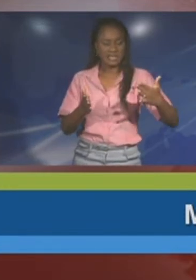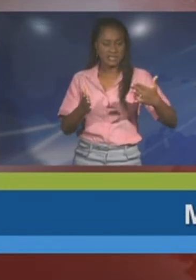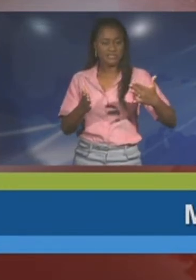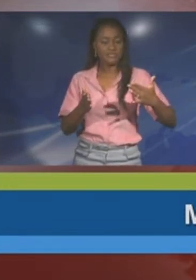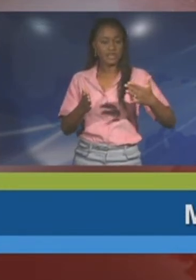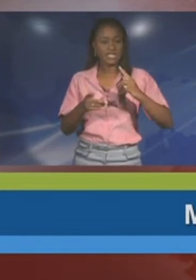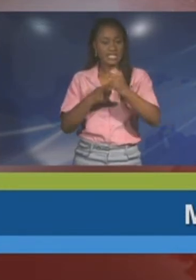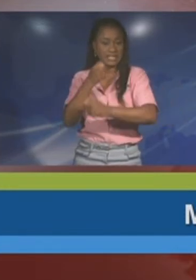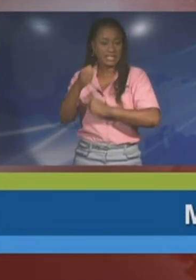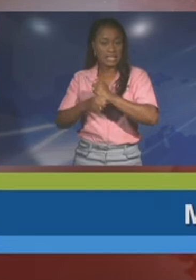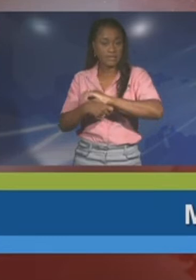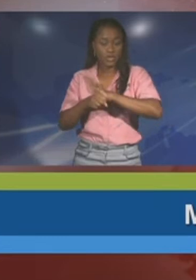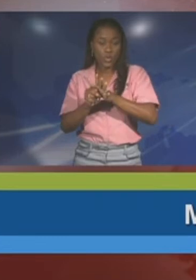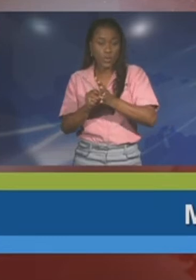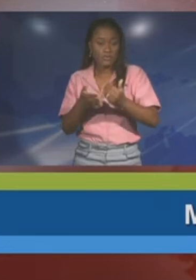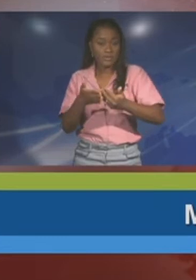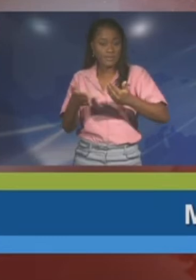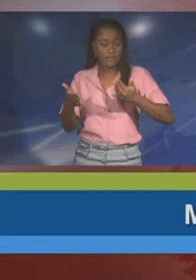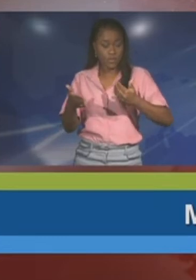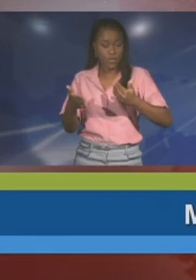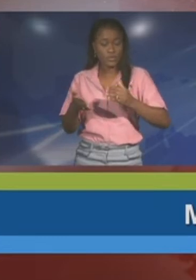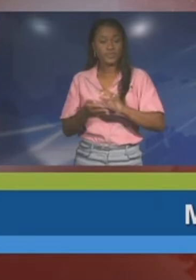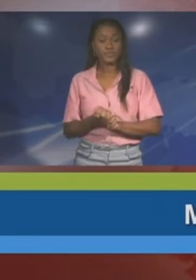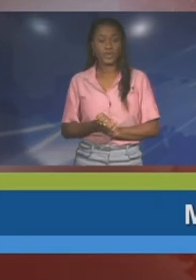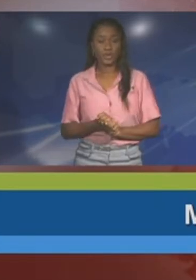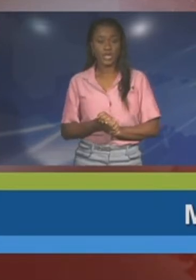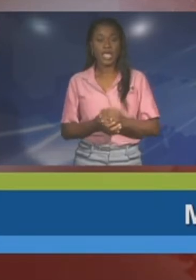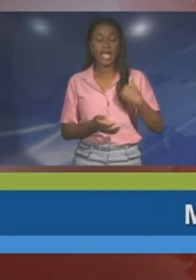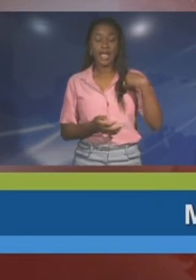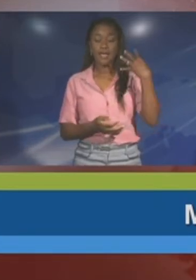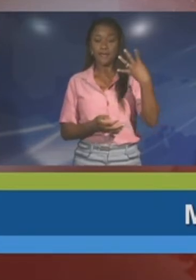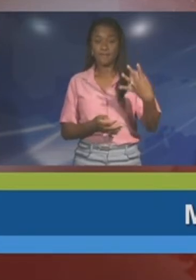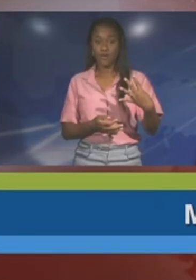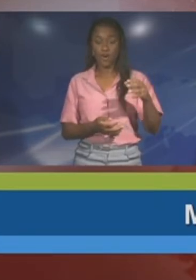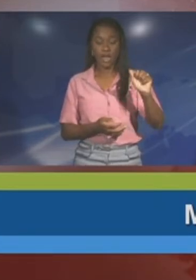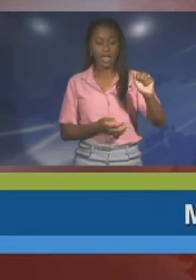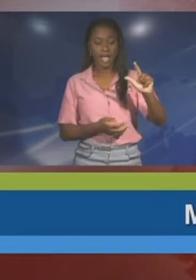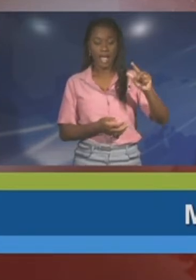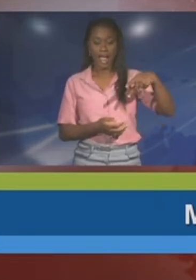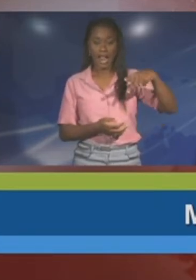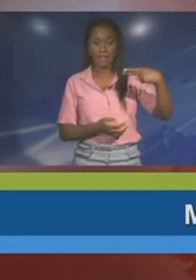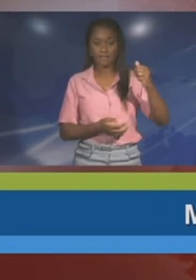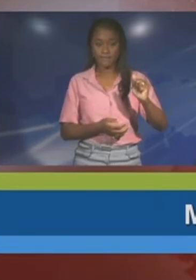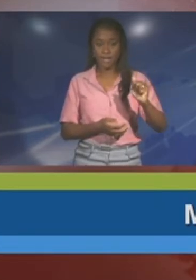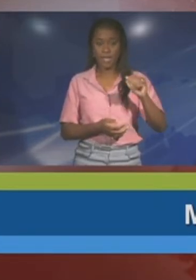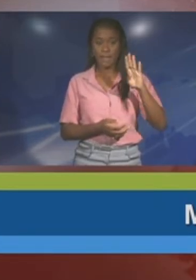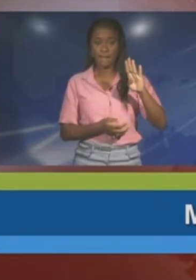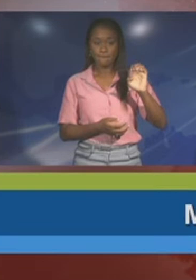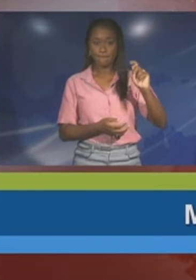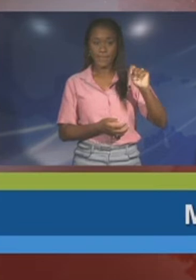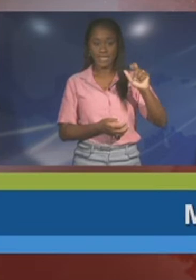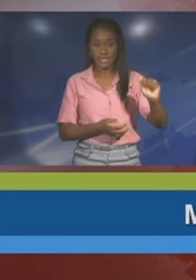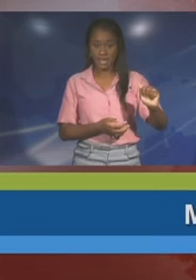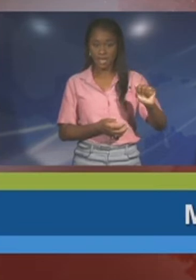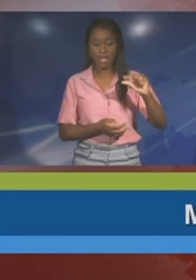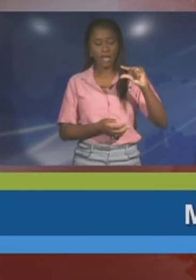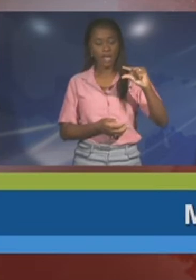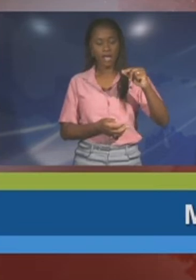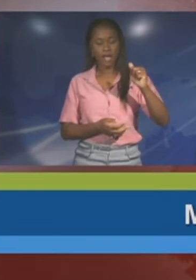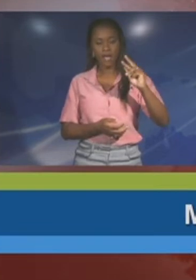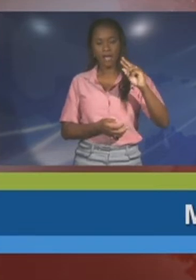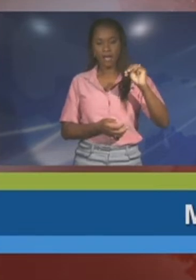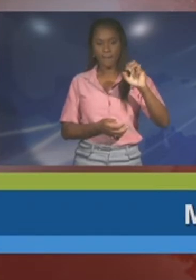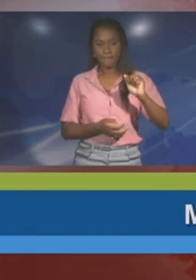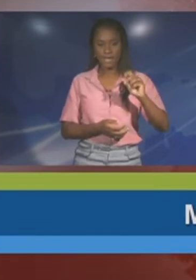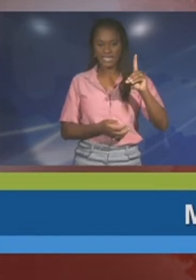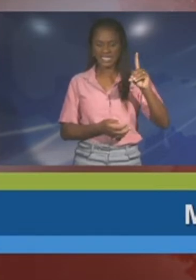concern. And as I said, there were 4 plus the Omicron, so Alpha, Beta, Gamma, and Delta. I won't go into